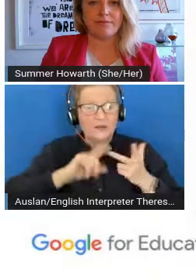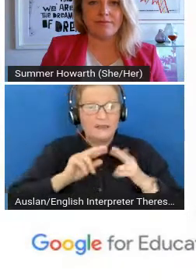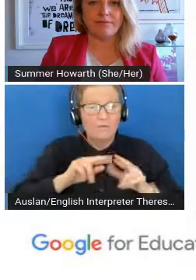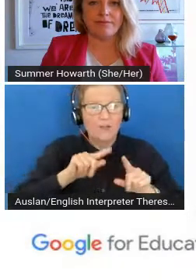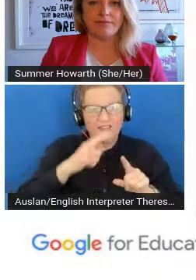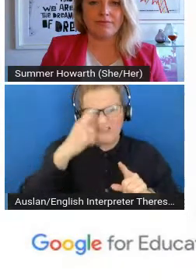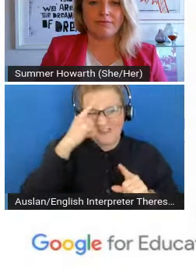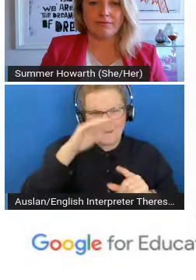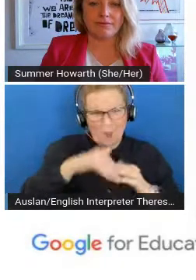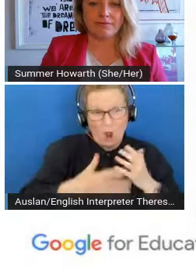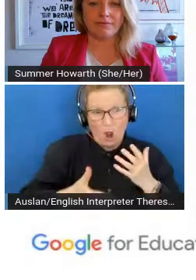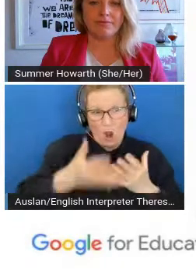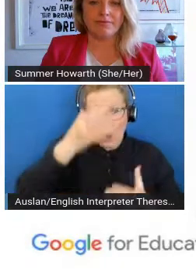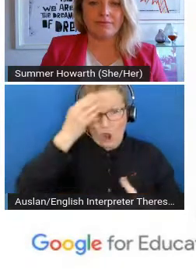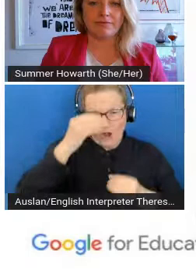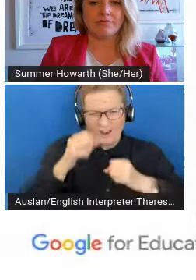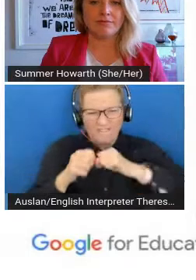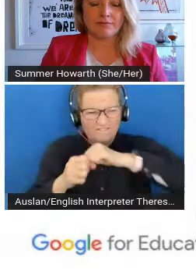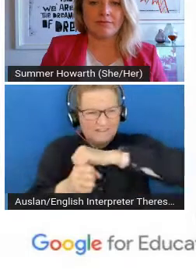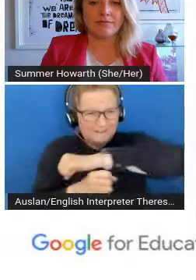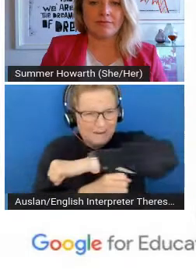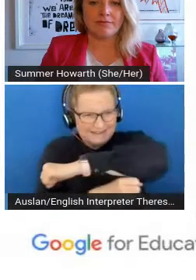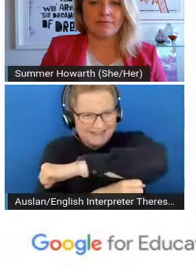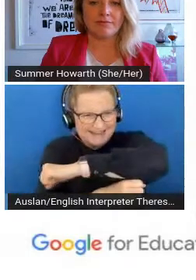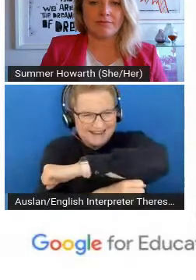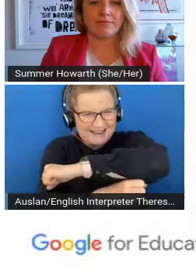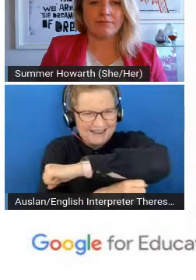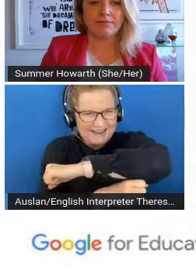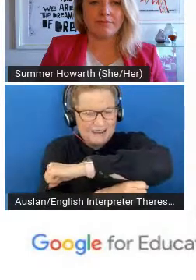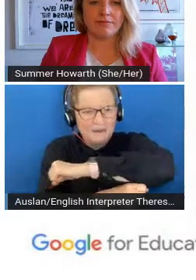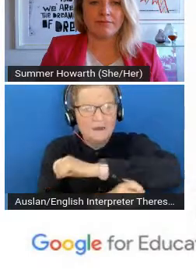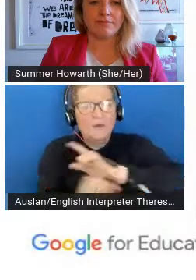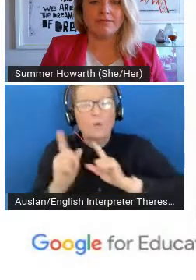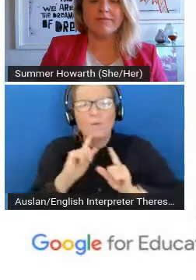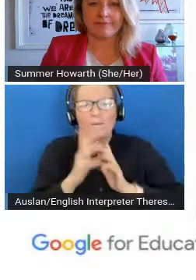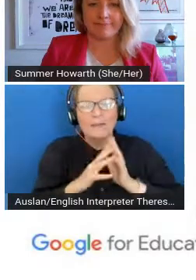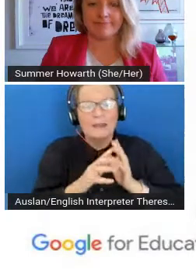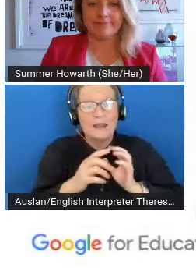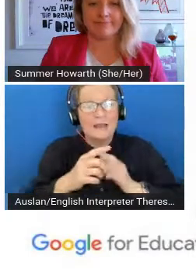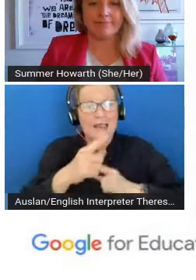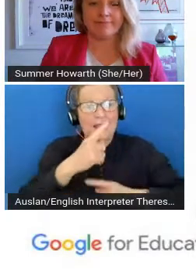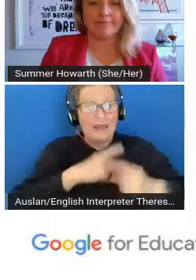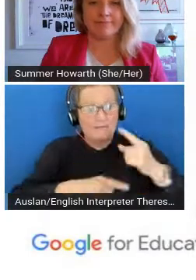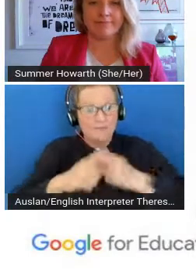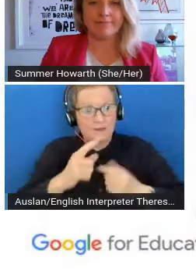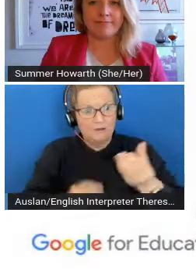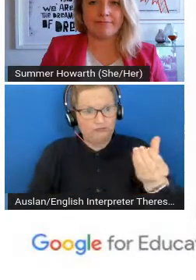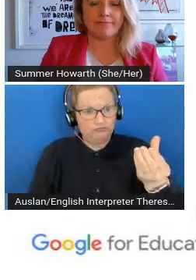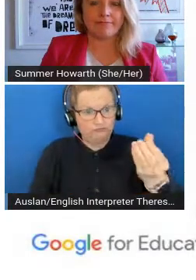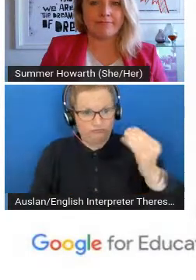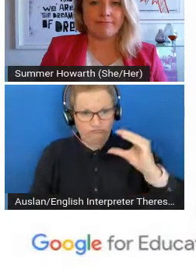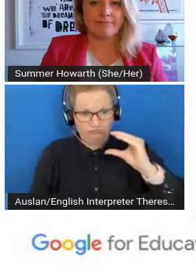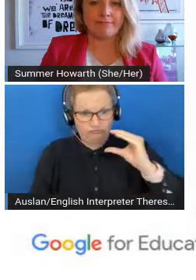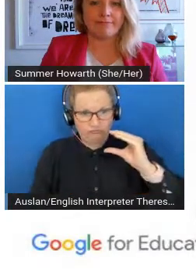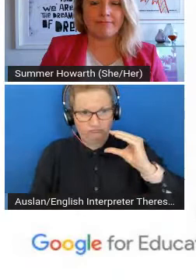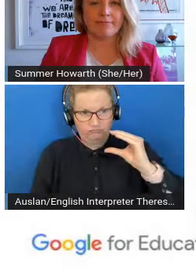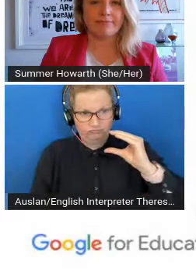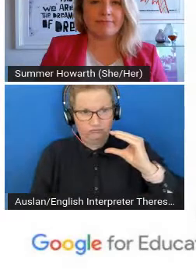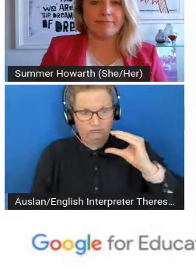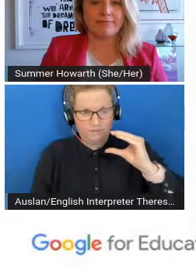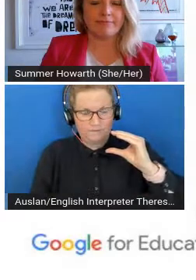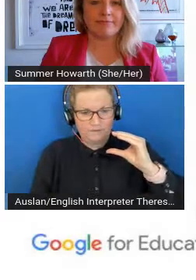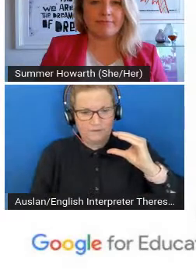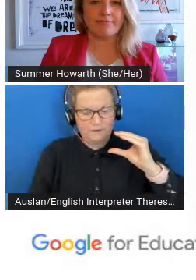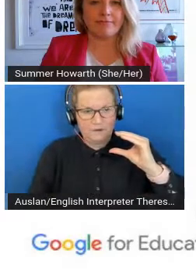its fundamental base is taking information, processing that information from the